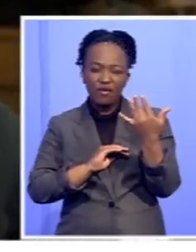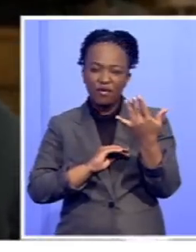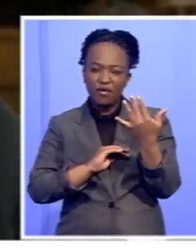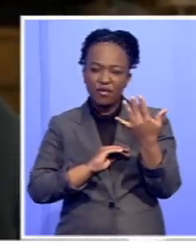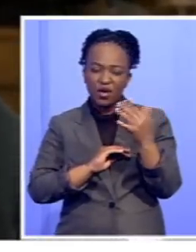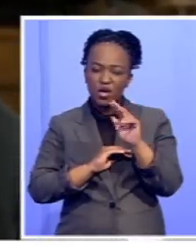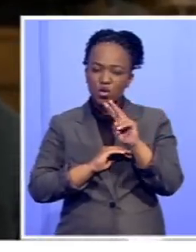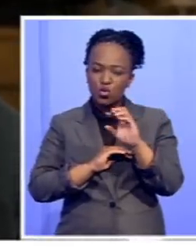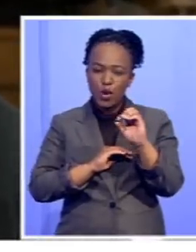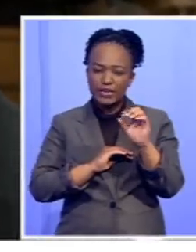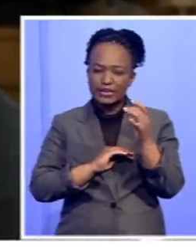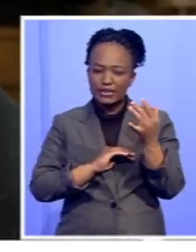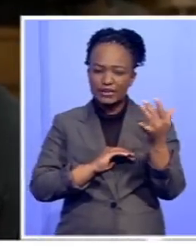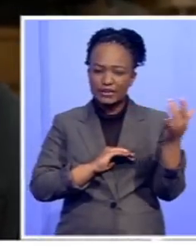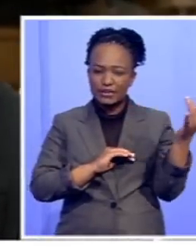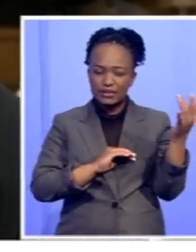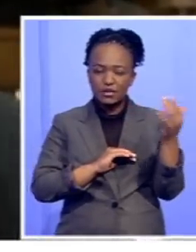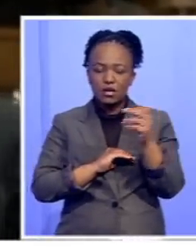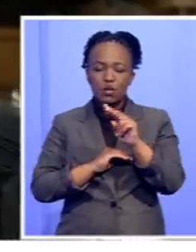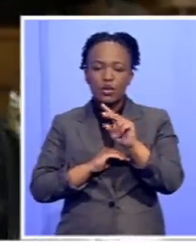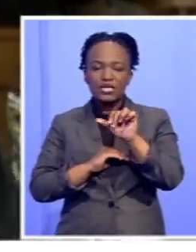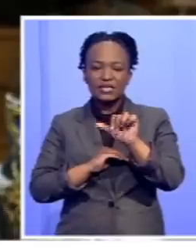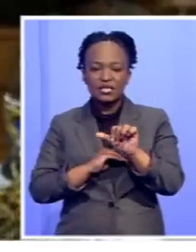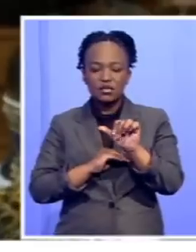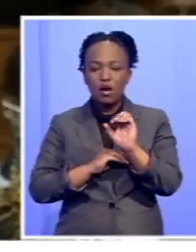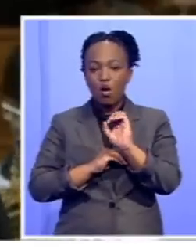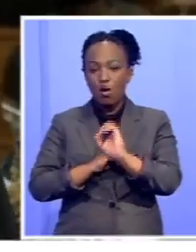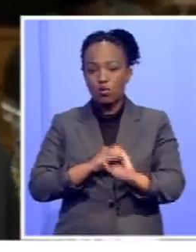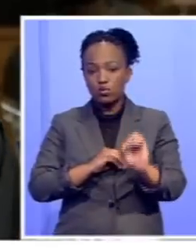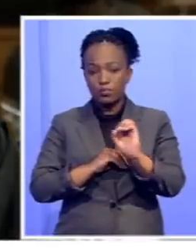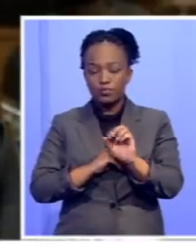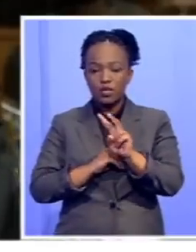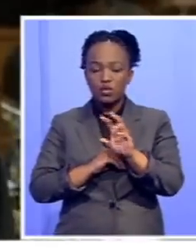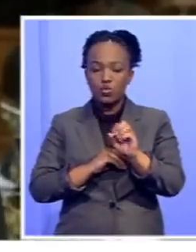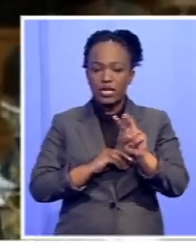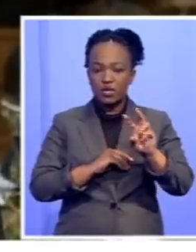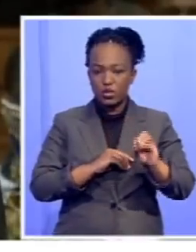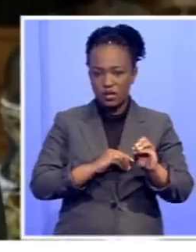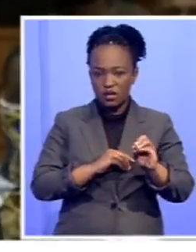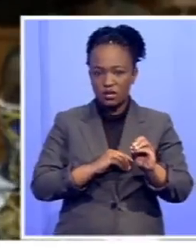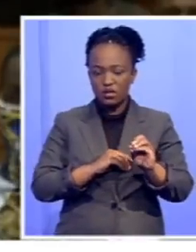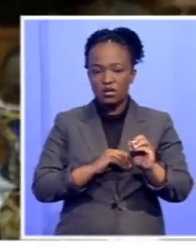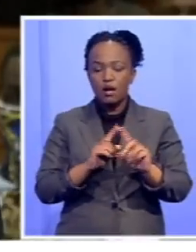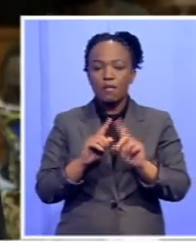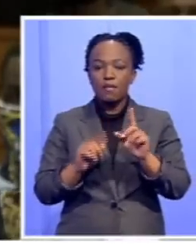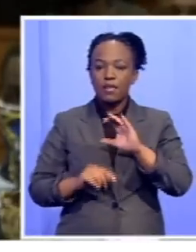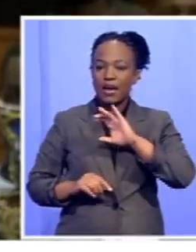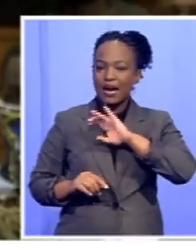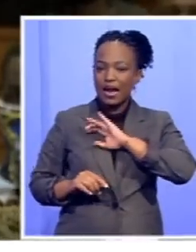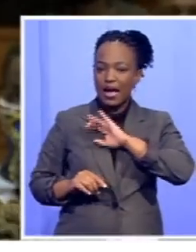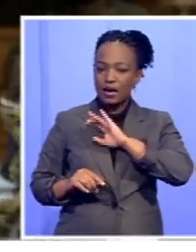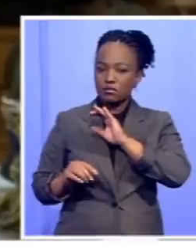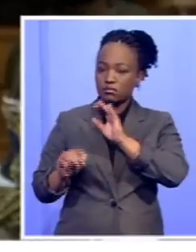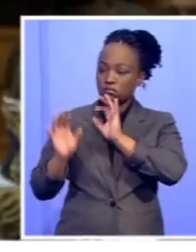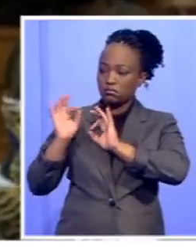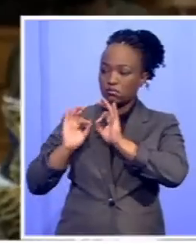I was thinking I'm right to say the 26th of October 2020, but my client corrected